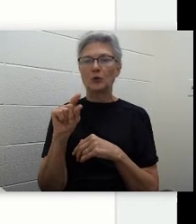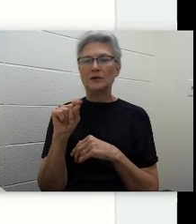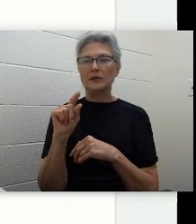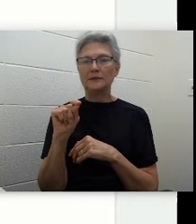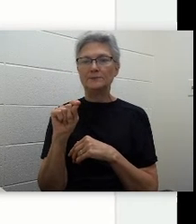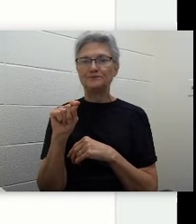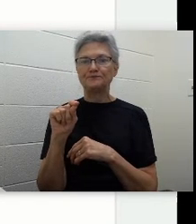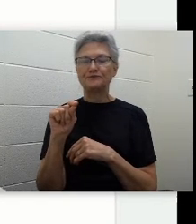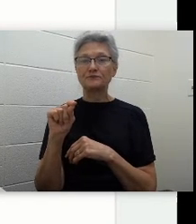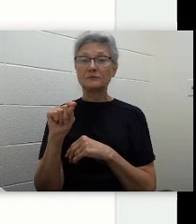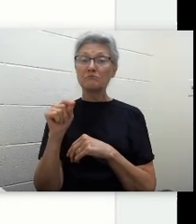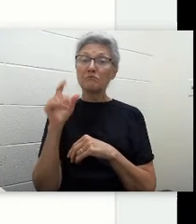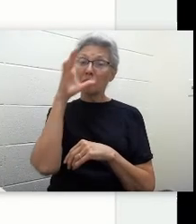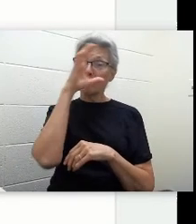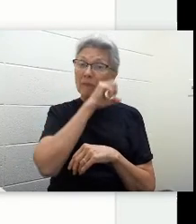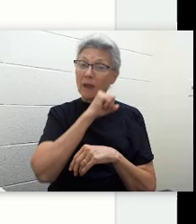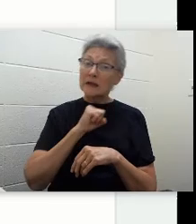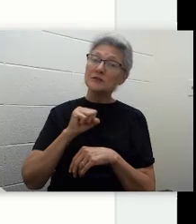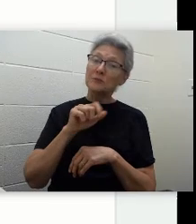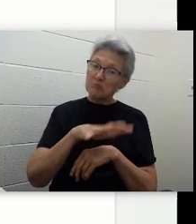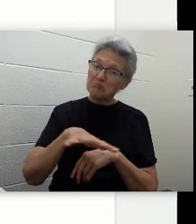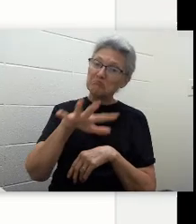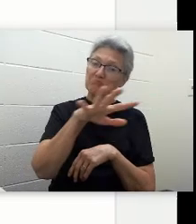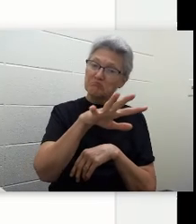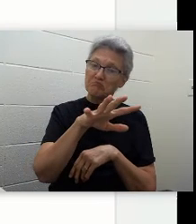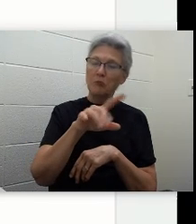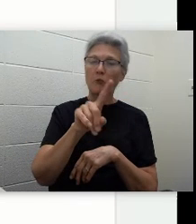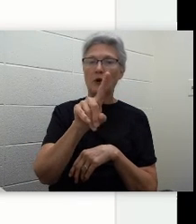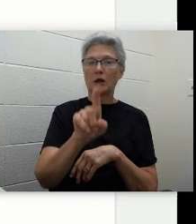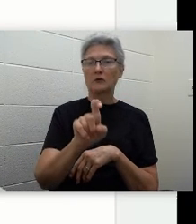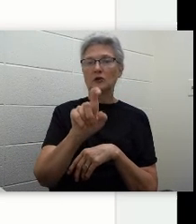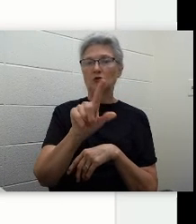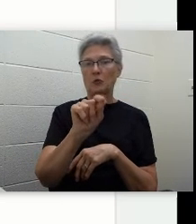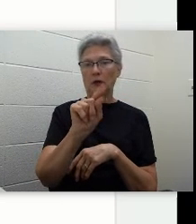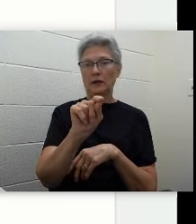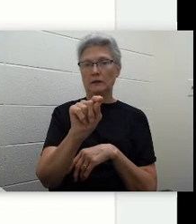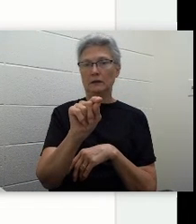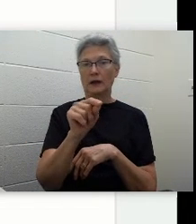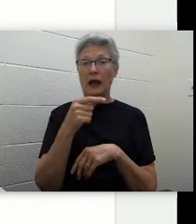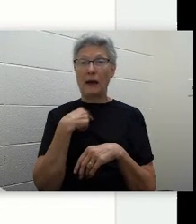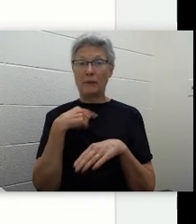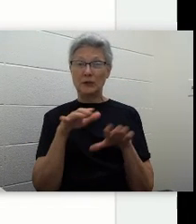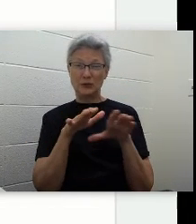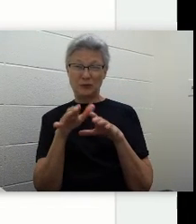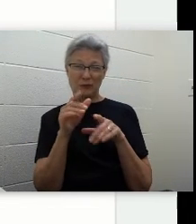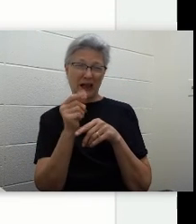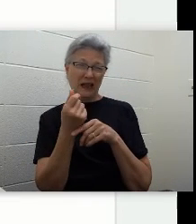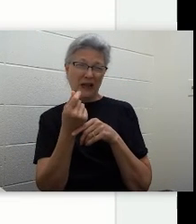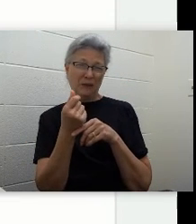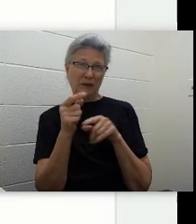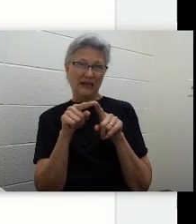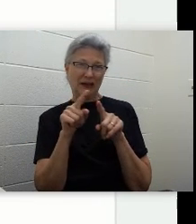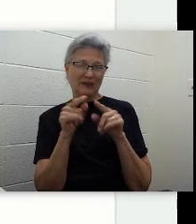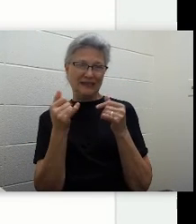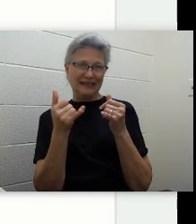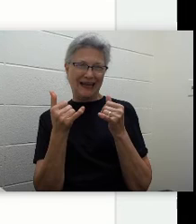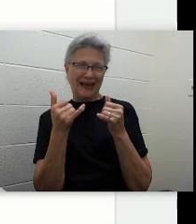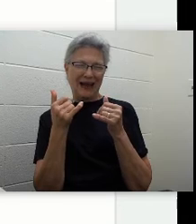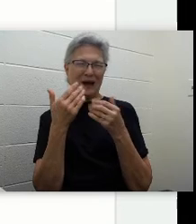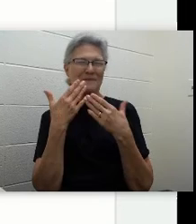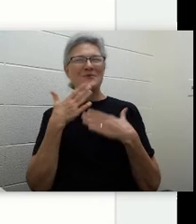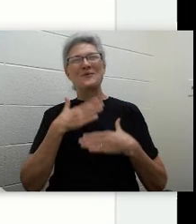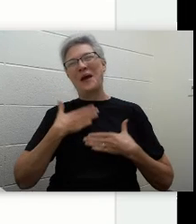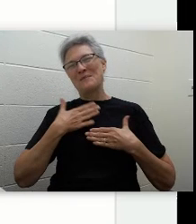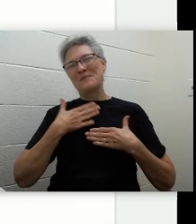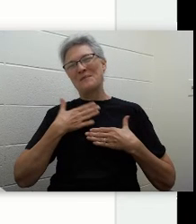120. So my estimate would be 120. Now, I'm going to actually do something a little bit different today, you guys, so I'm glad you're following